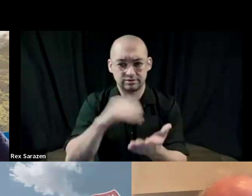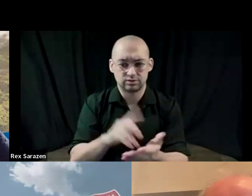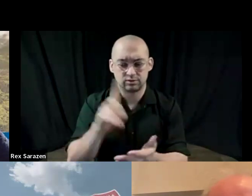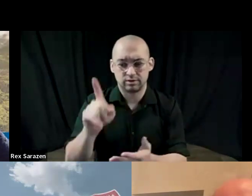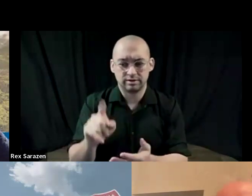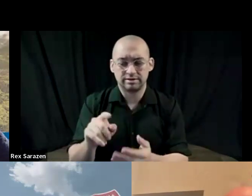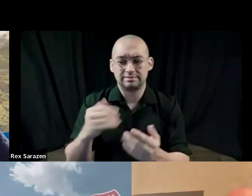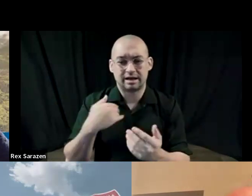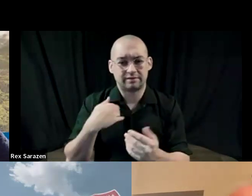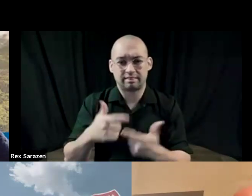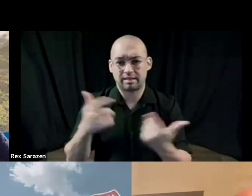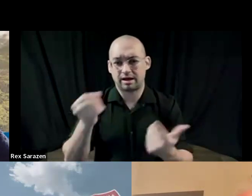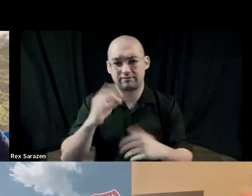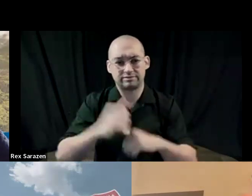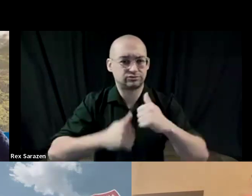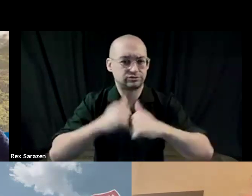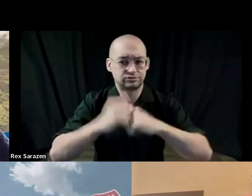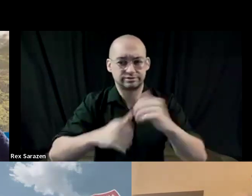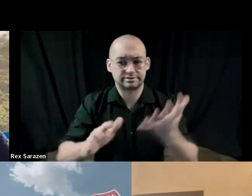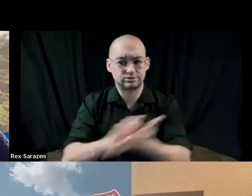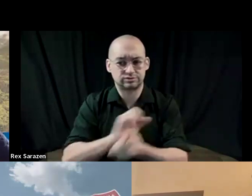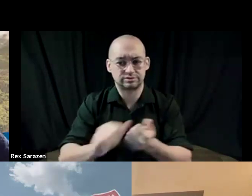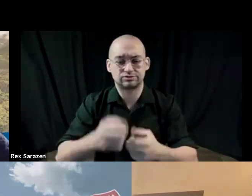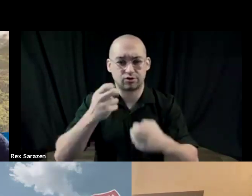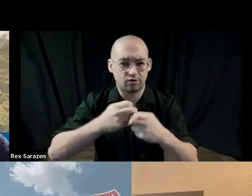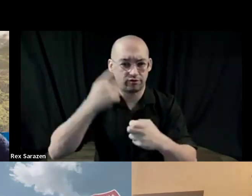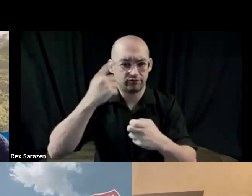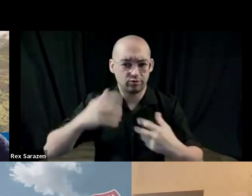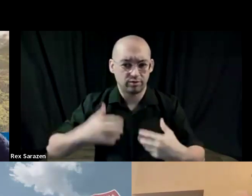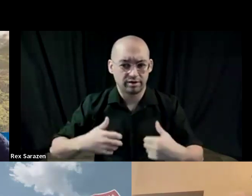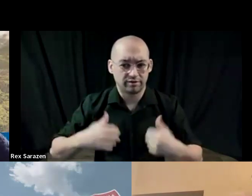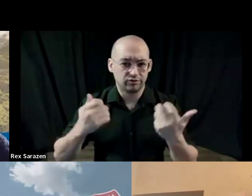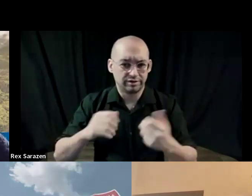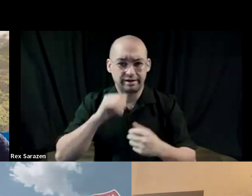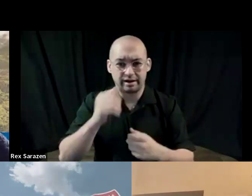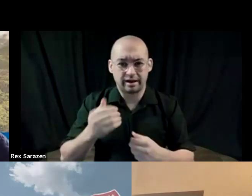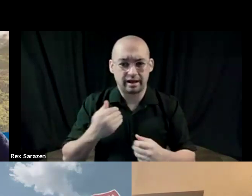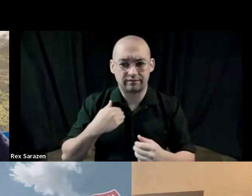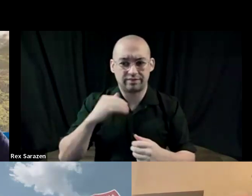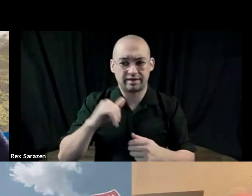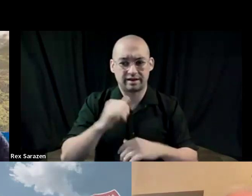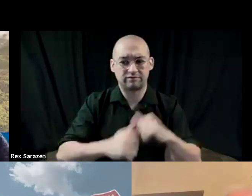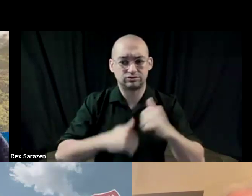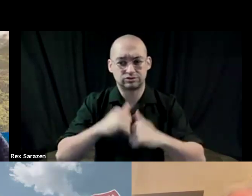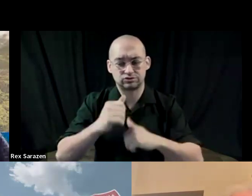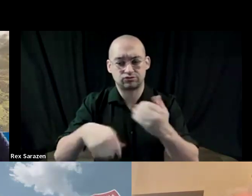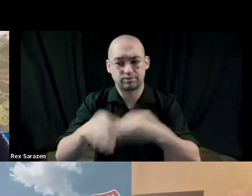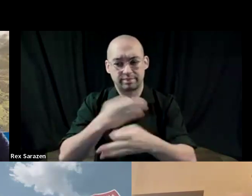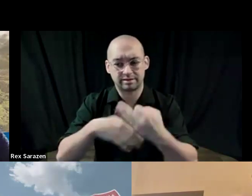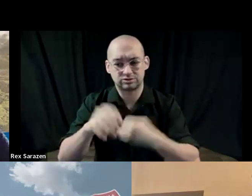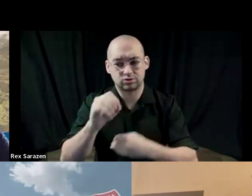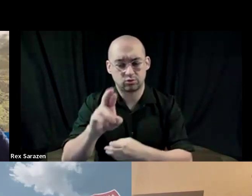infrastructure destroyed. So it's really difficult for our recovery not to have that infrastructure replaced or